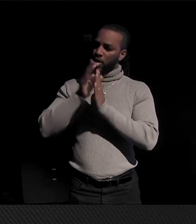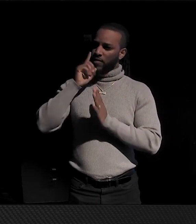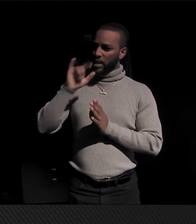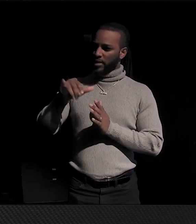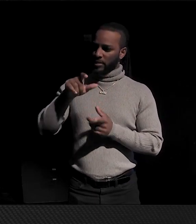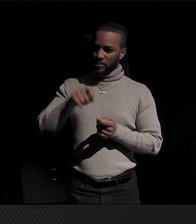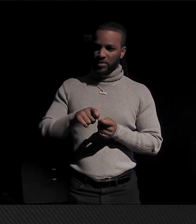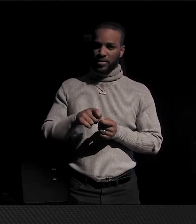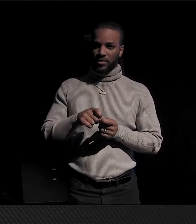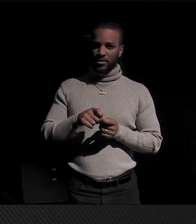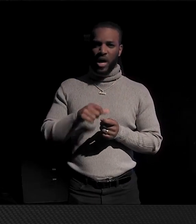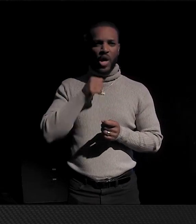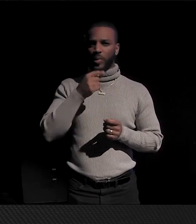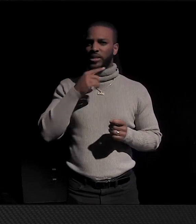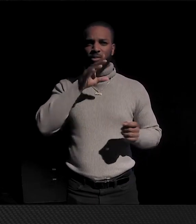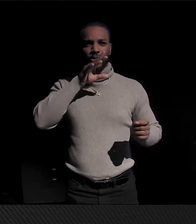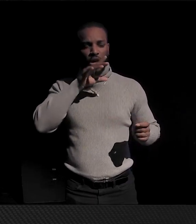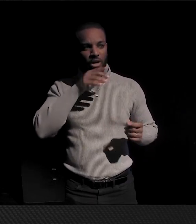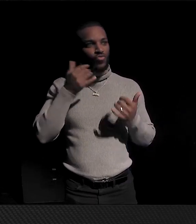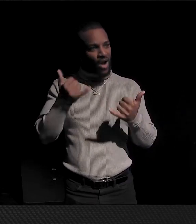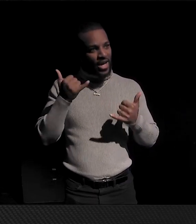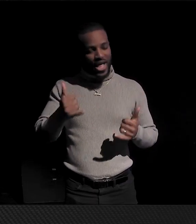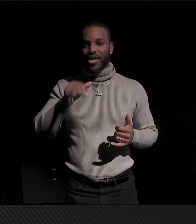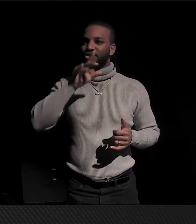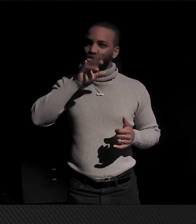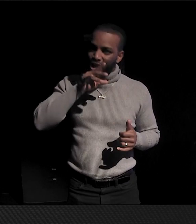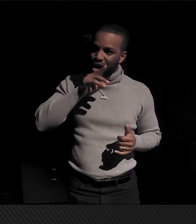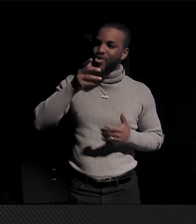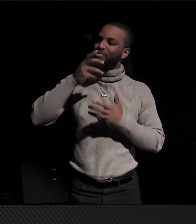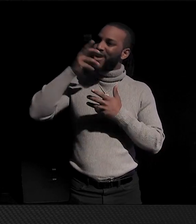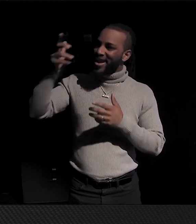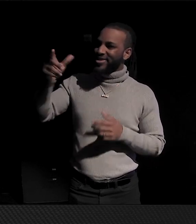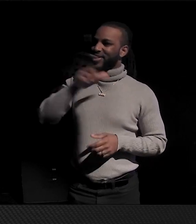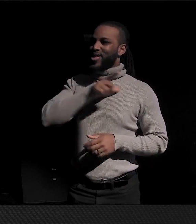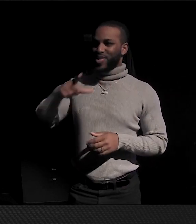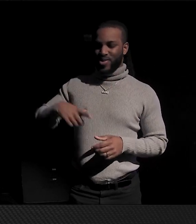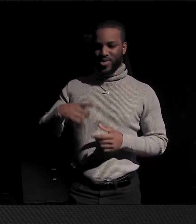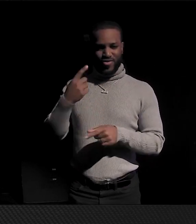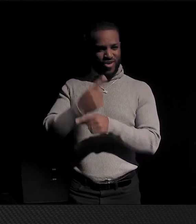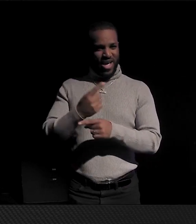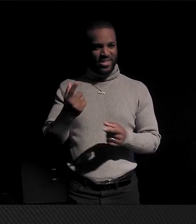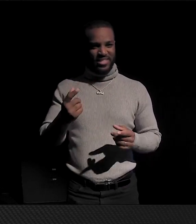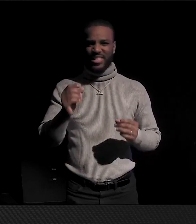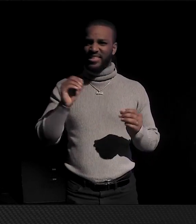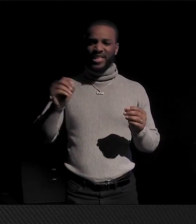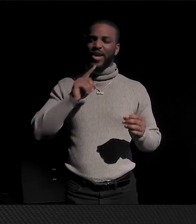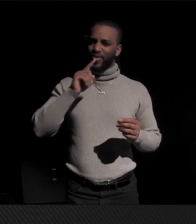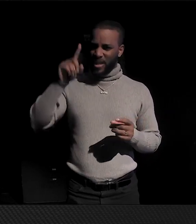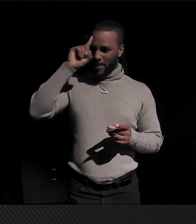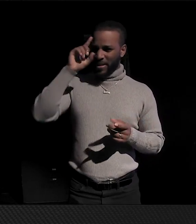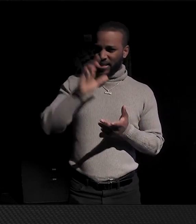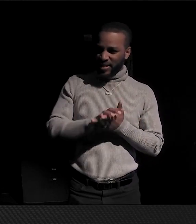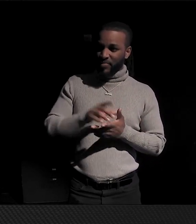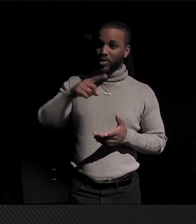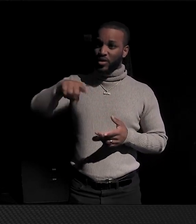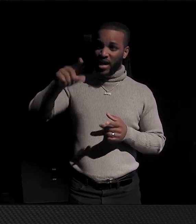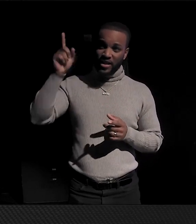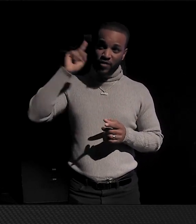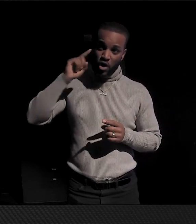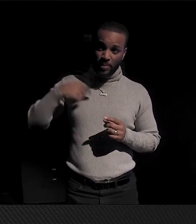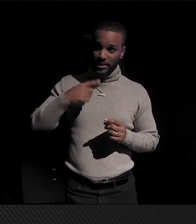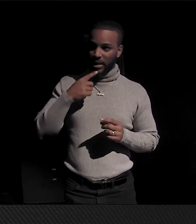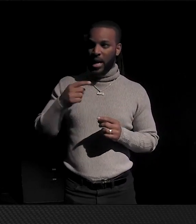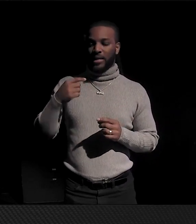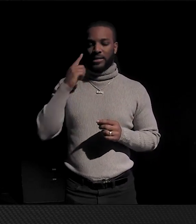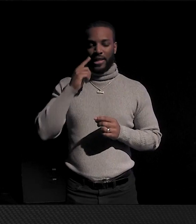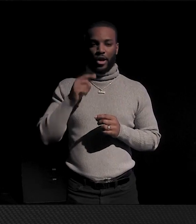I don't see a lot of mouths moving. Come on, begin to pray that to the Lord, right? There's nothing, I really believe this. You guys have heard me say this. I sound like a broken